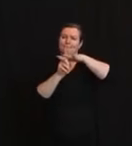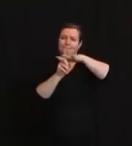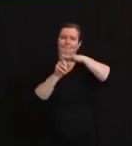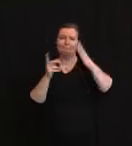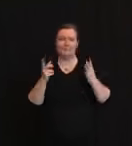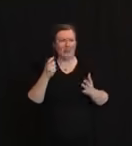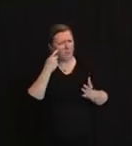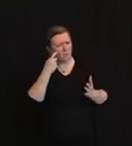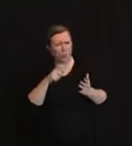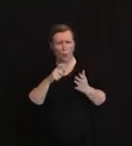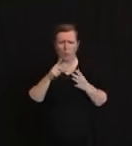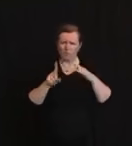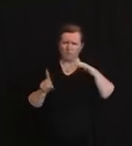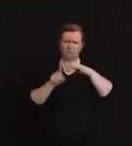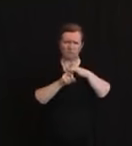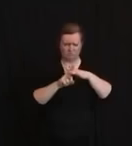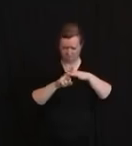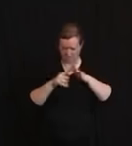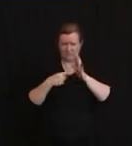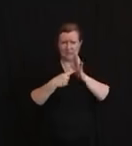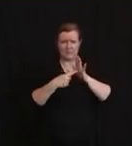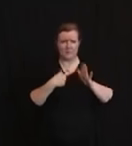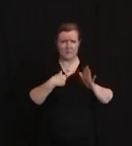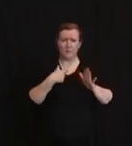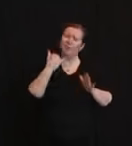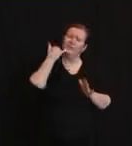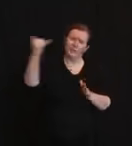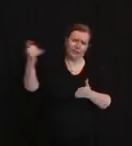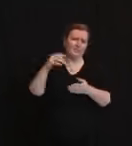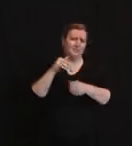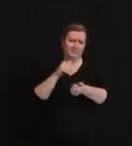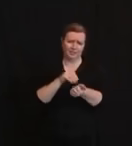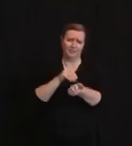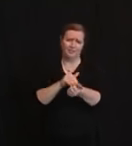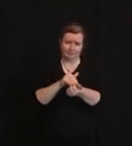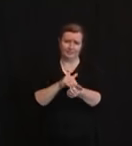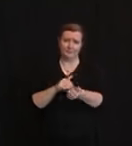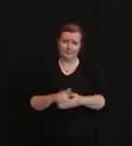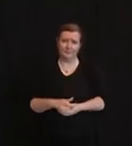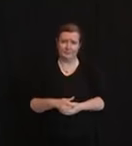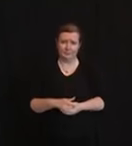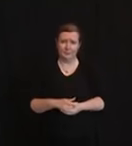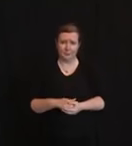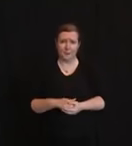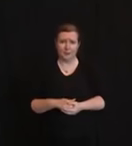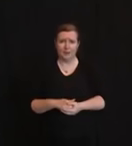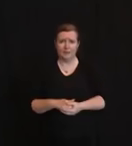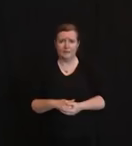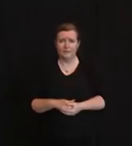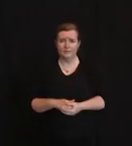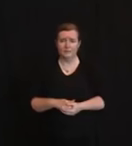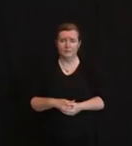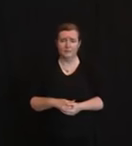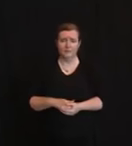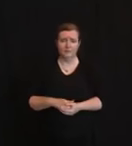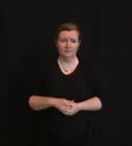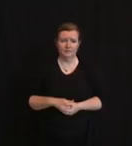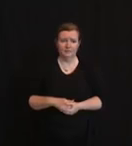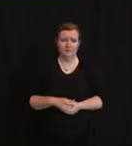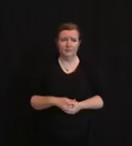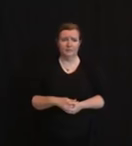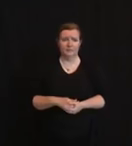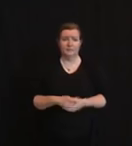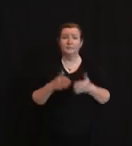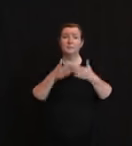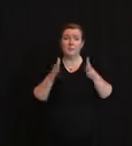provider. While we speak frequently about the effect the virus has had on the public's physical health,